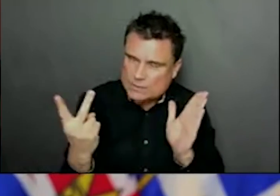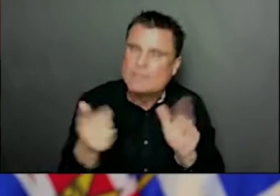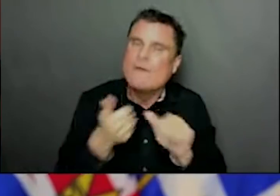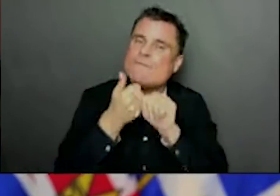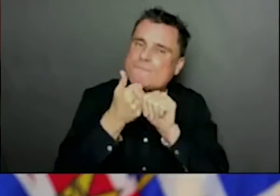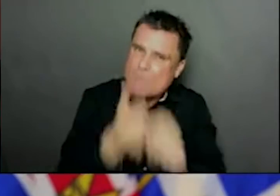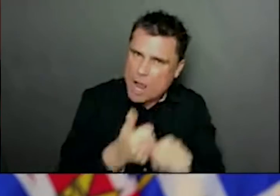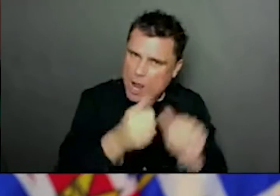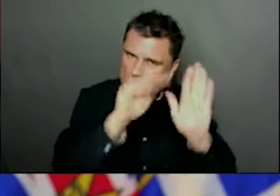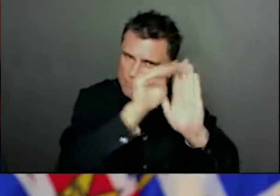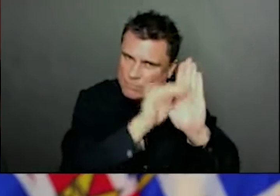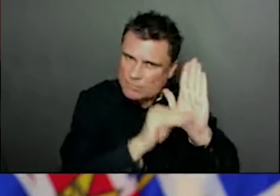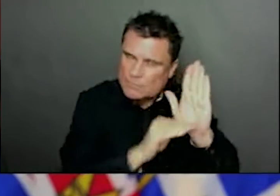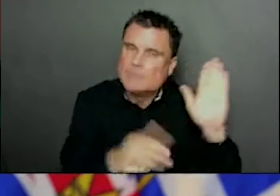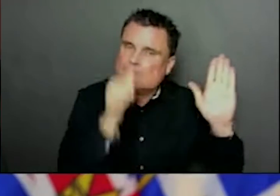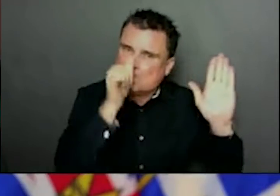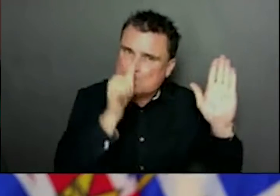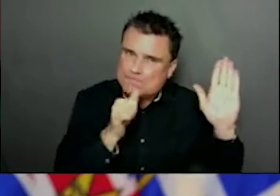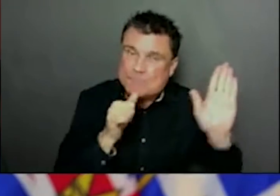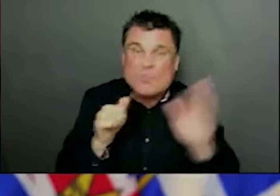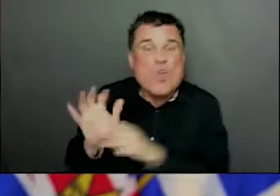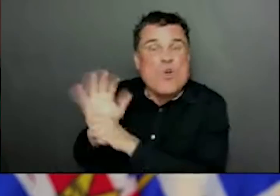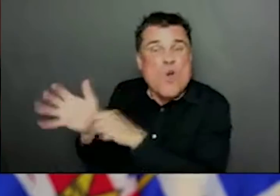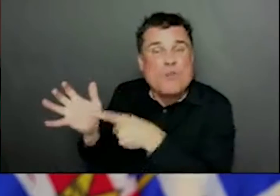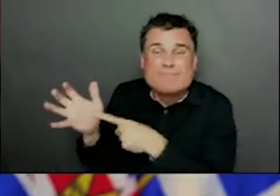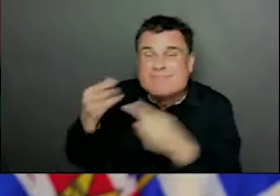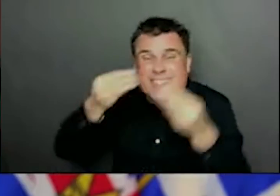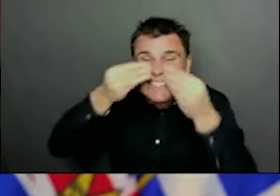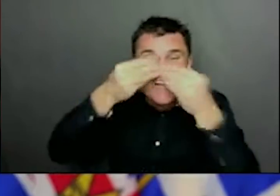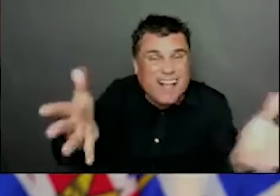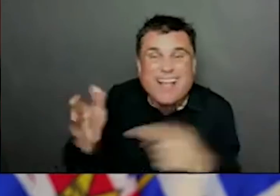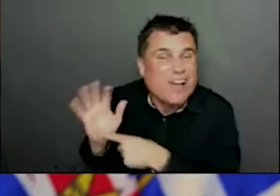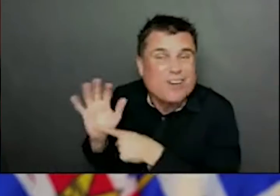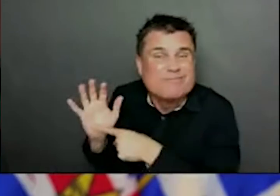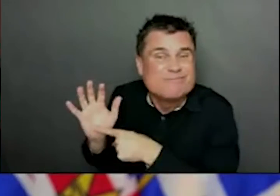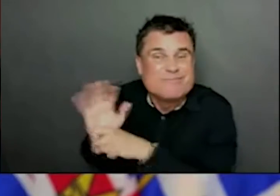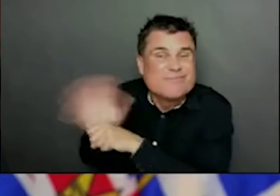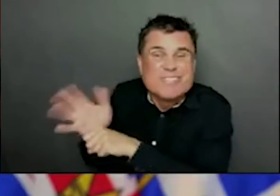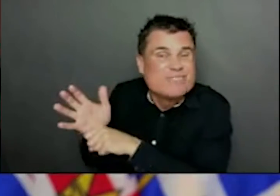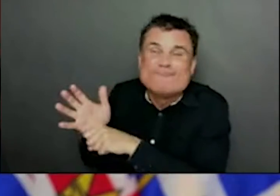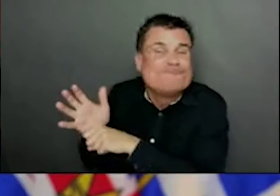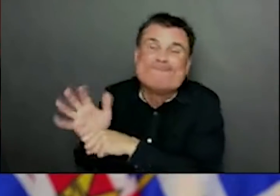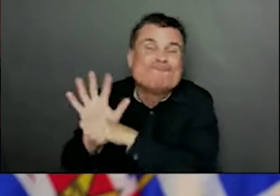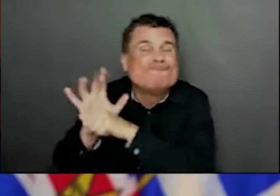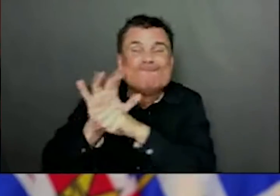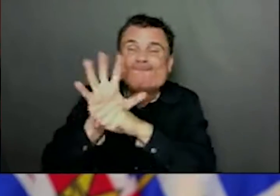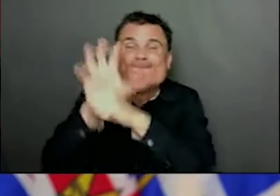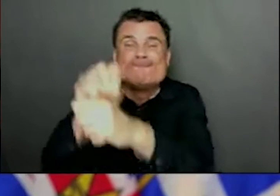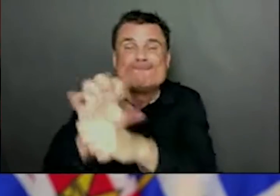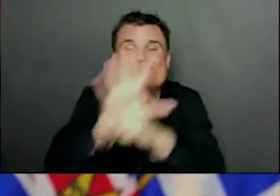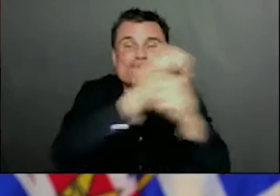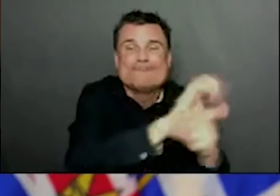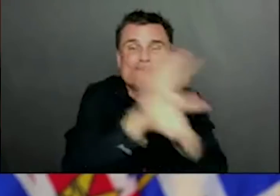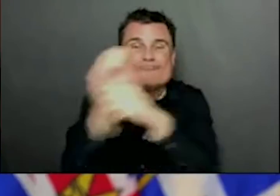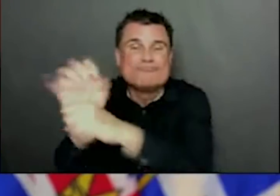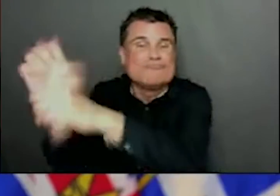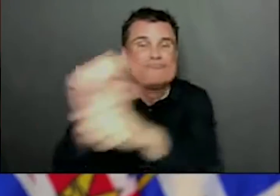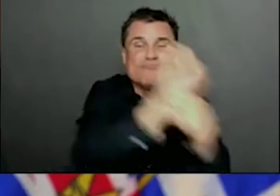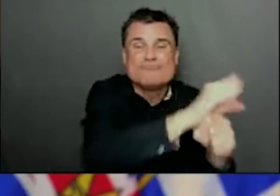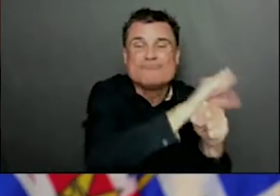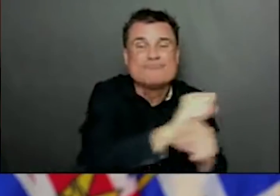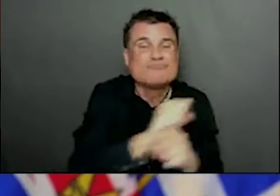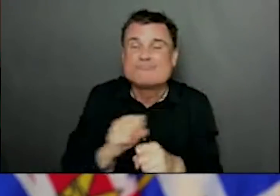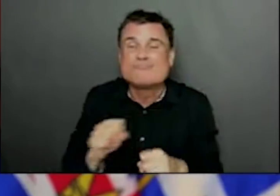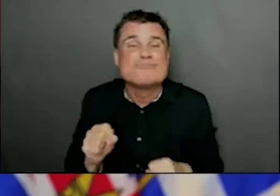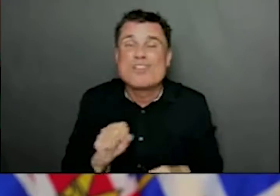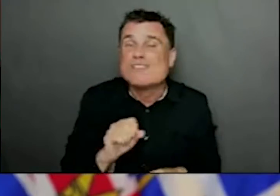It doesn't know that it's our grandmother's birthday. It doesn't know when we let our guard down, it's